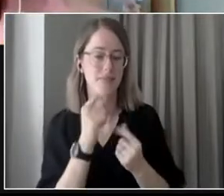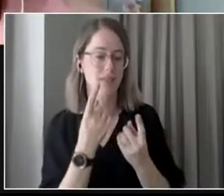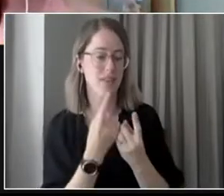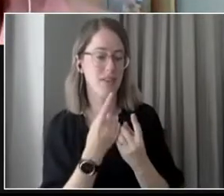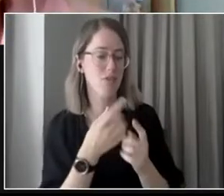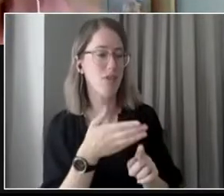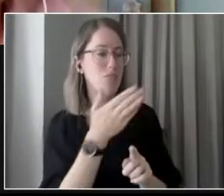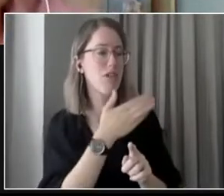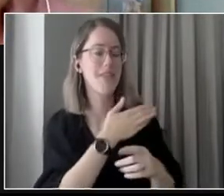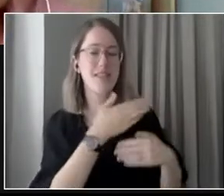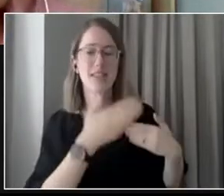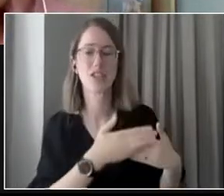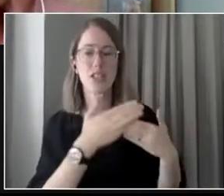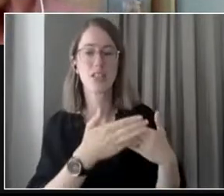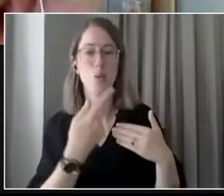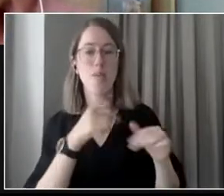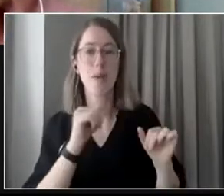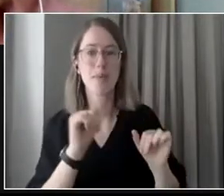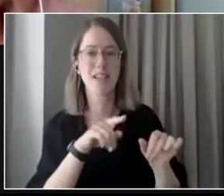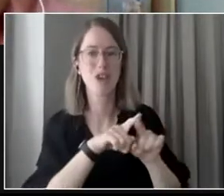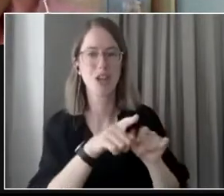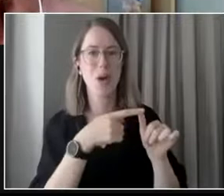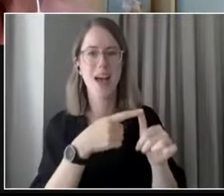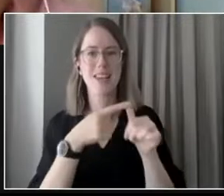sessions, we've been busy answering them,